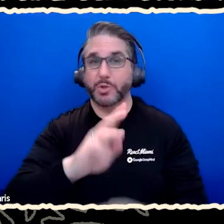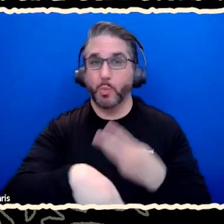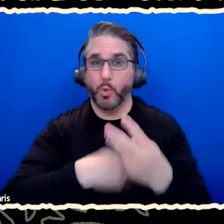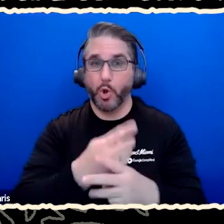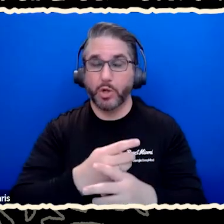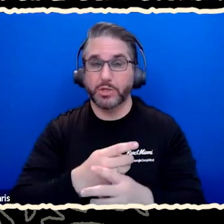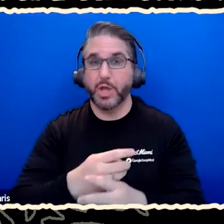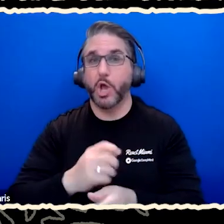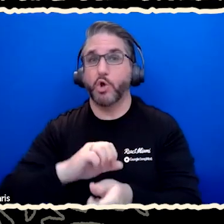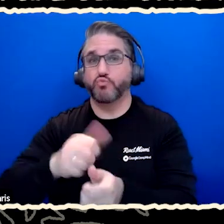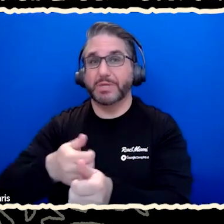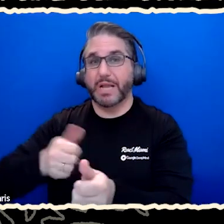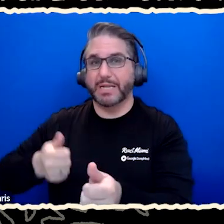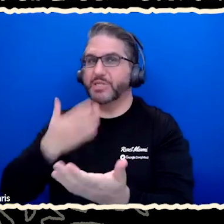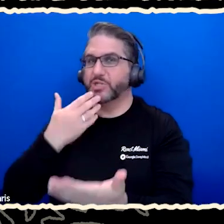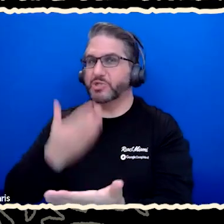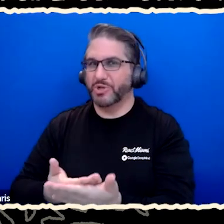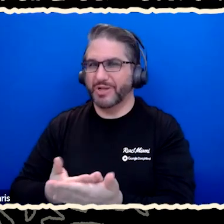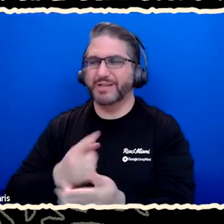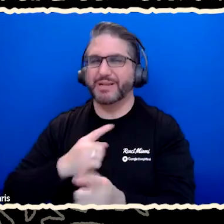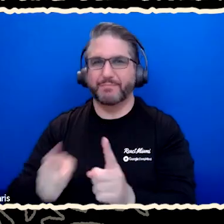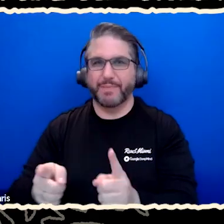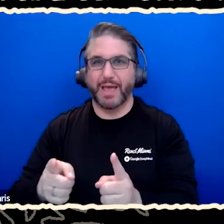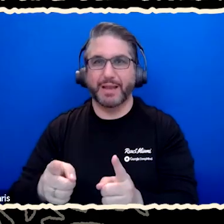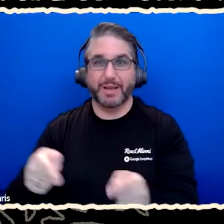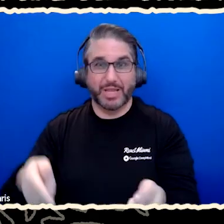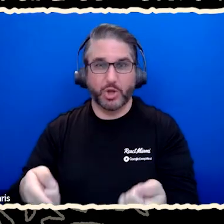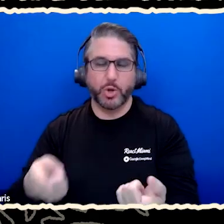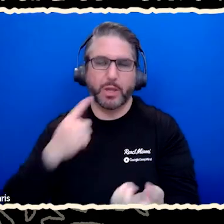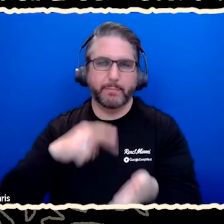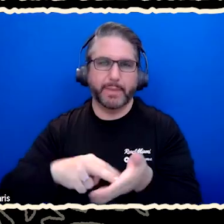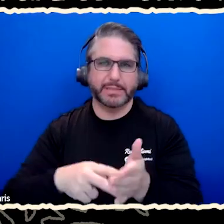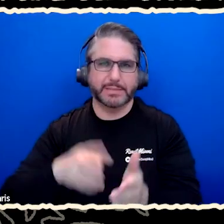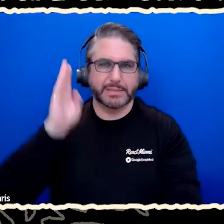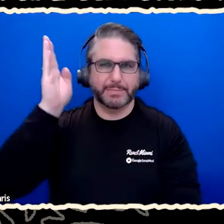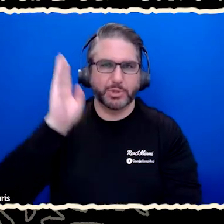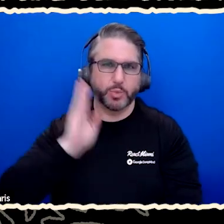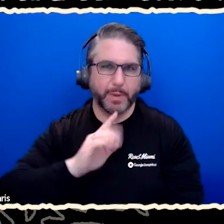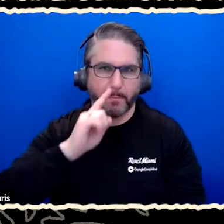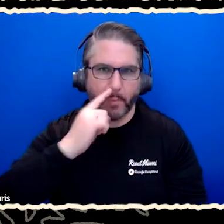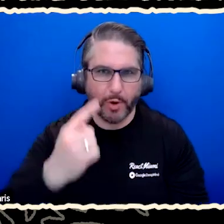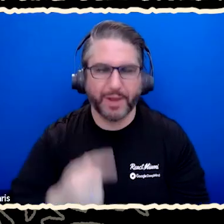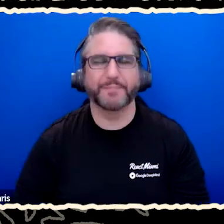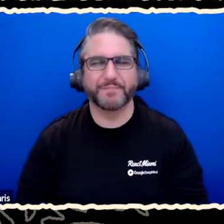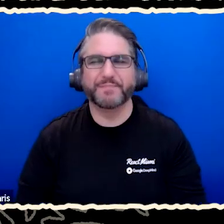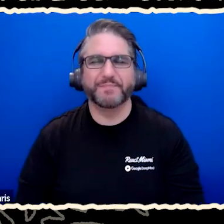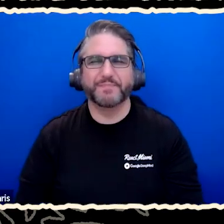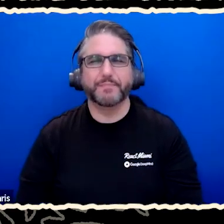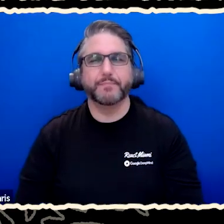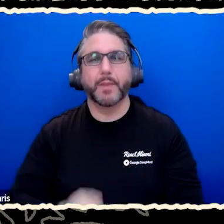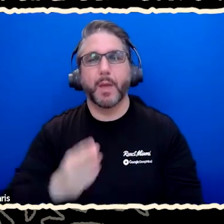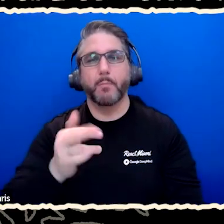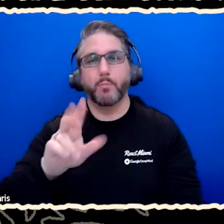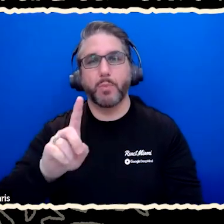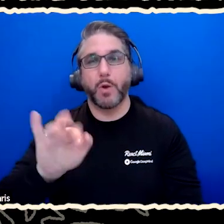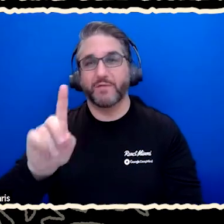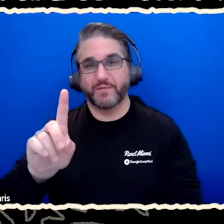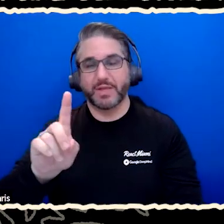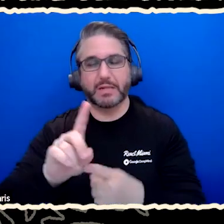good, but here it would make this speech boring. So let's get started. Brownfield itself as a